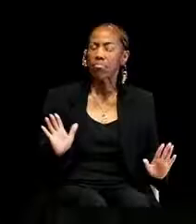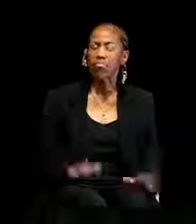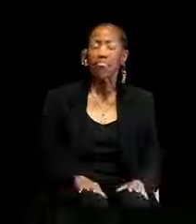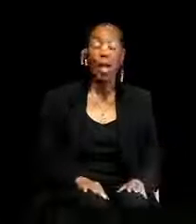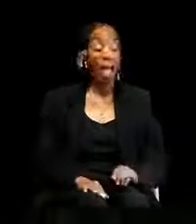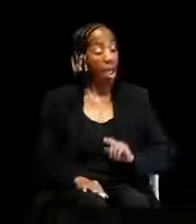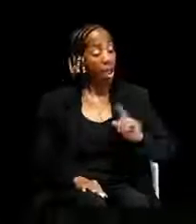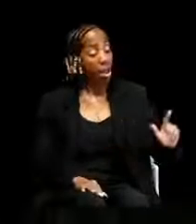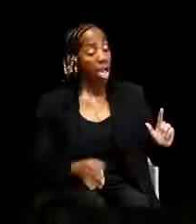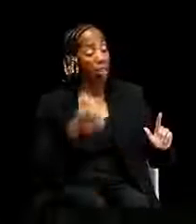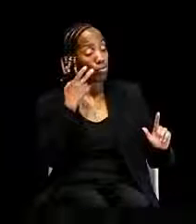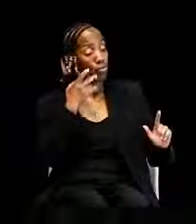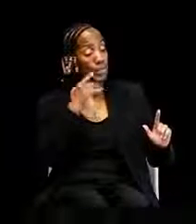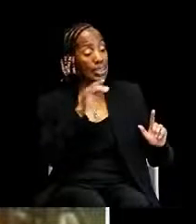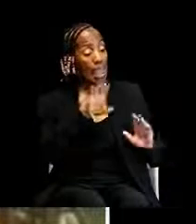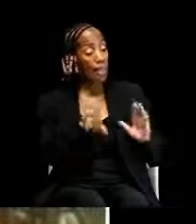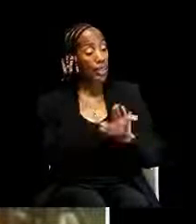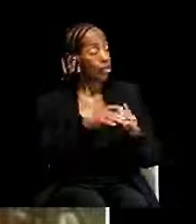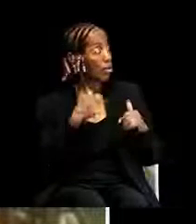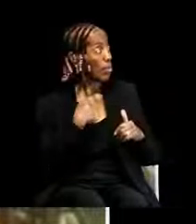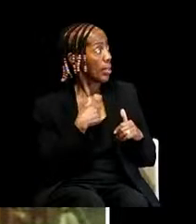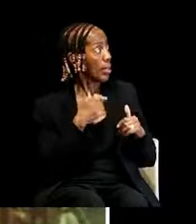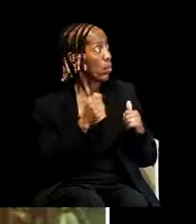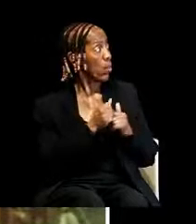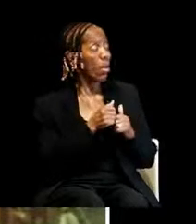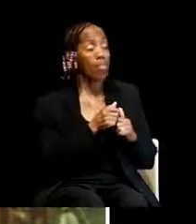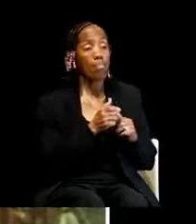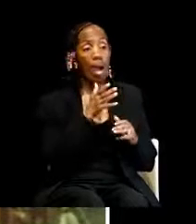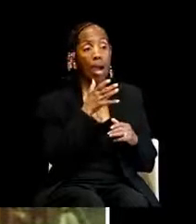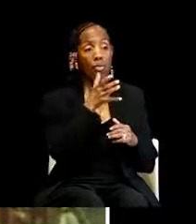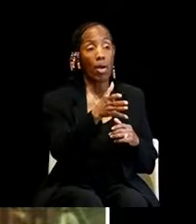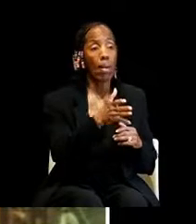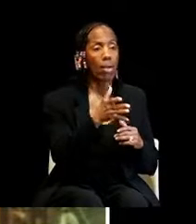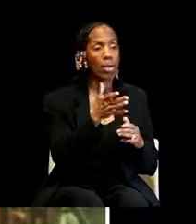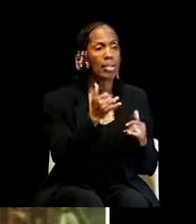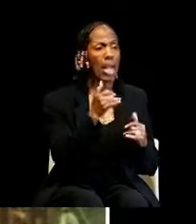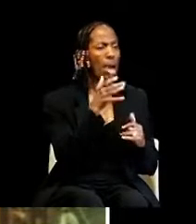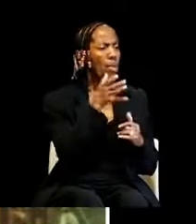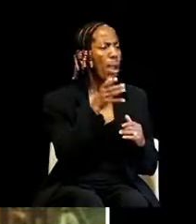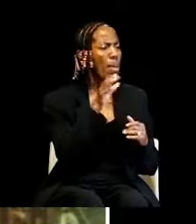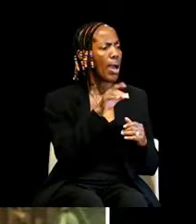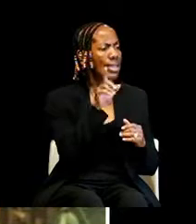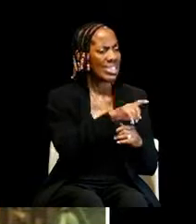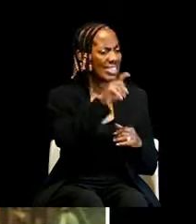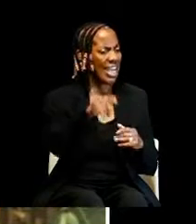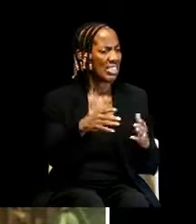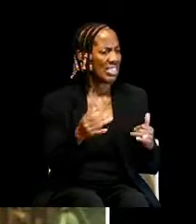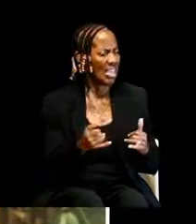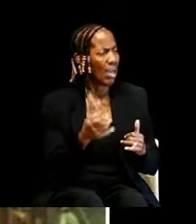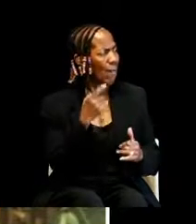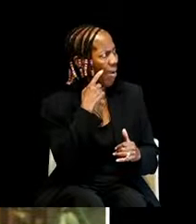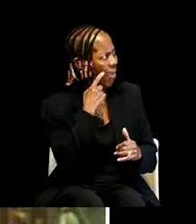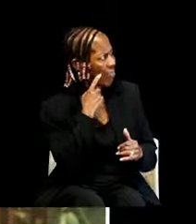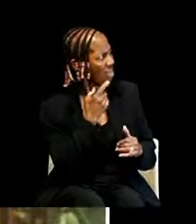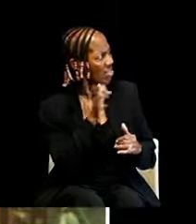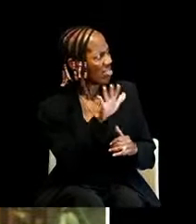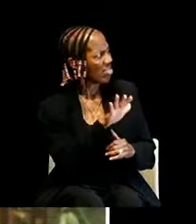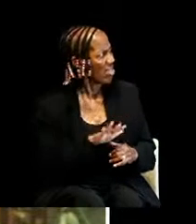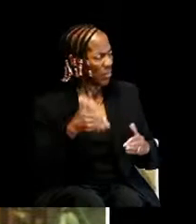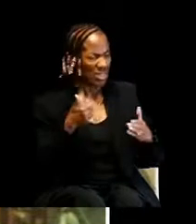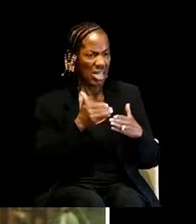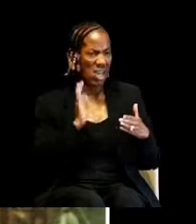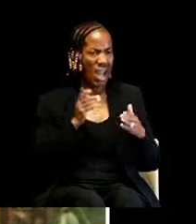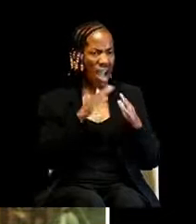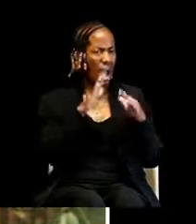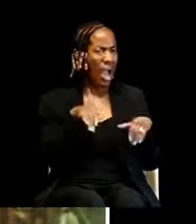picture of me in Ivory Coast. I'm actually with my grandmother, who's in Texas right now. And I think it's somewhere near the house